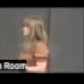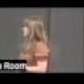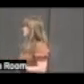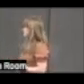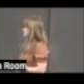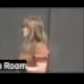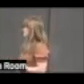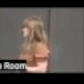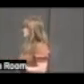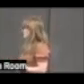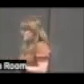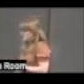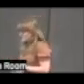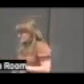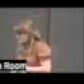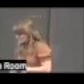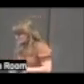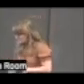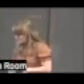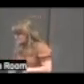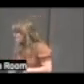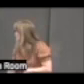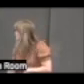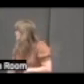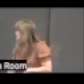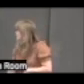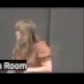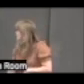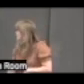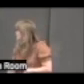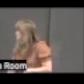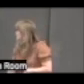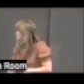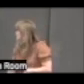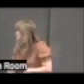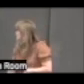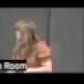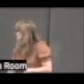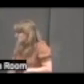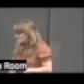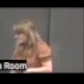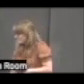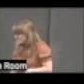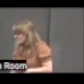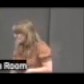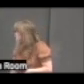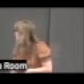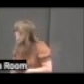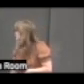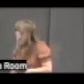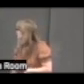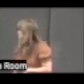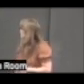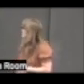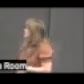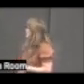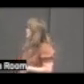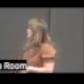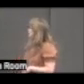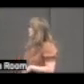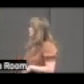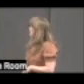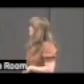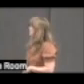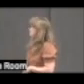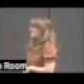Portland and helping the species here that may be in trouble as well. The butterflies were also at the Oregon Zoo, so we have partnered with them.